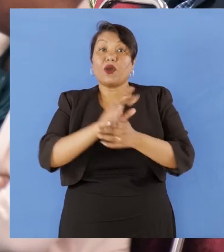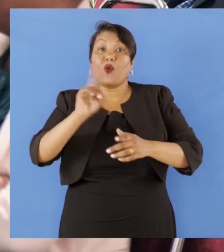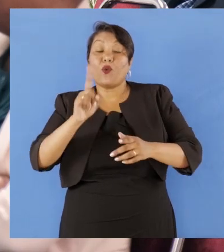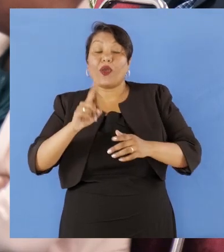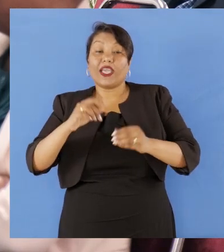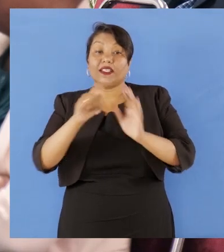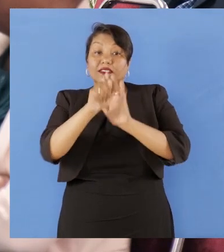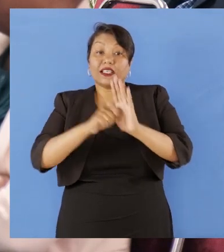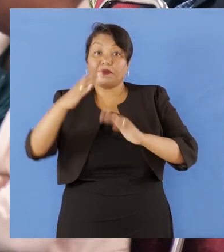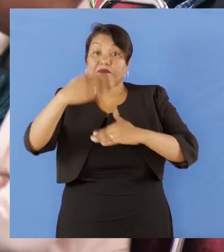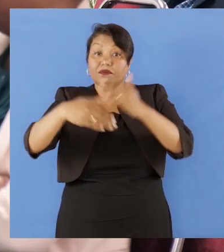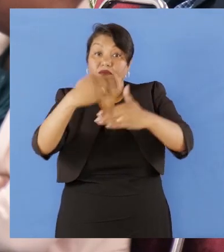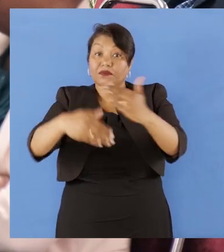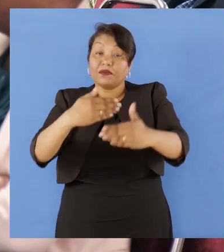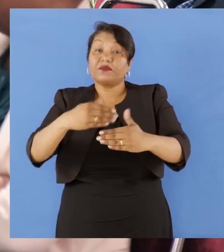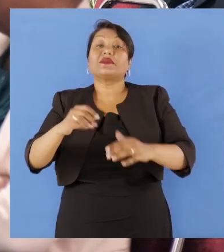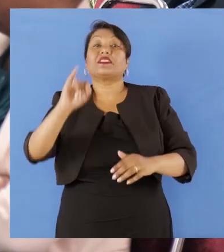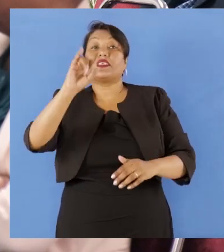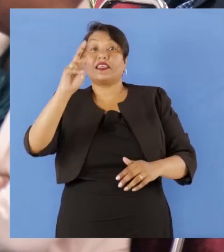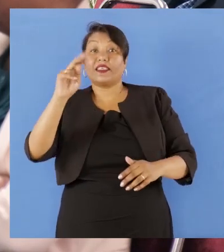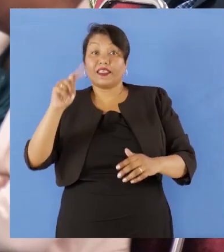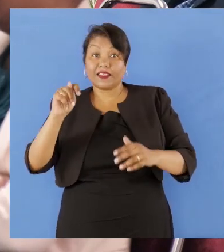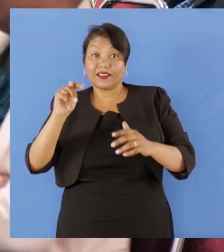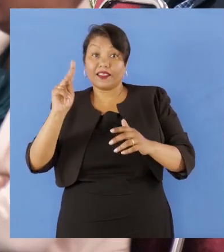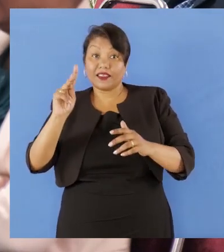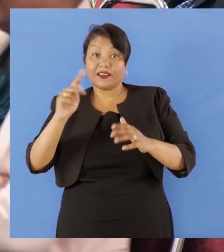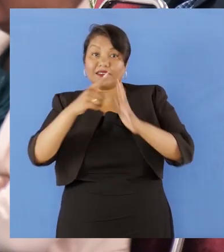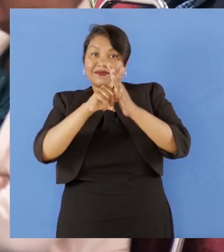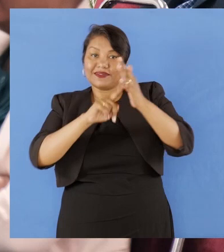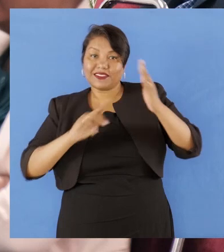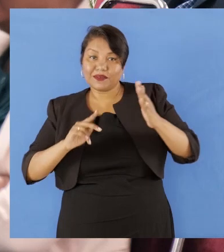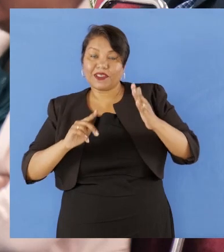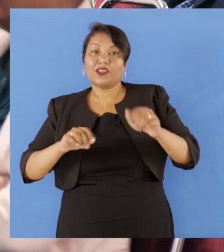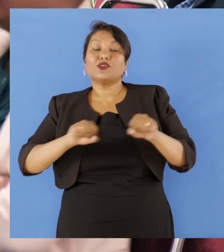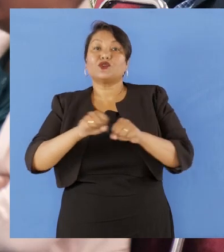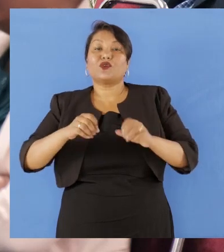you now with a printed receipt from on thermal paper. Yes. And the thermal paper is fade.